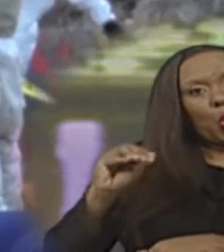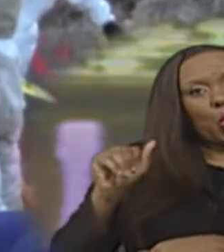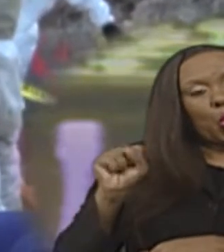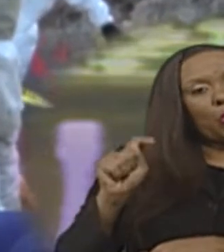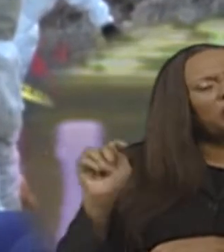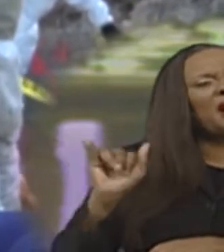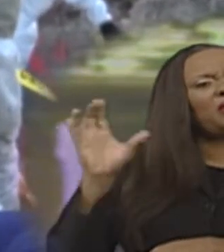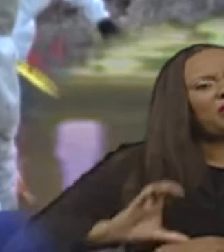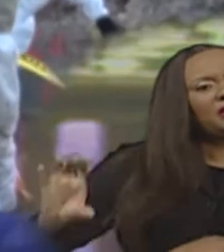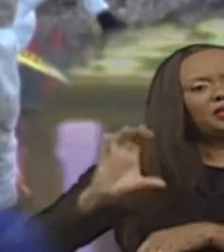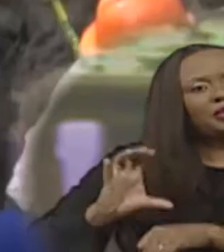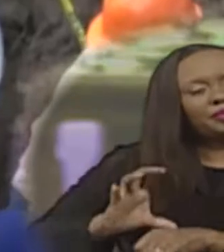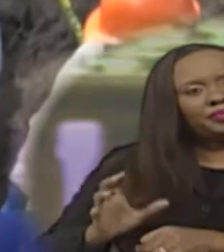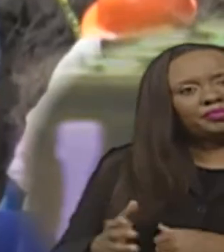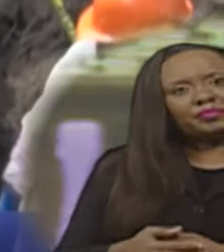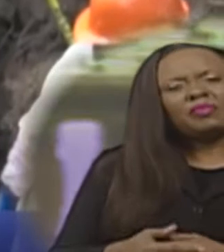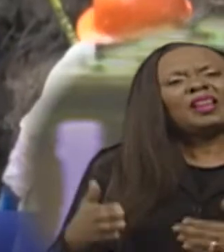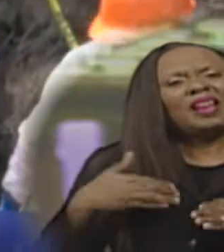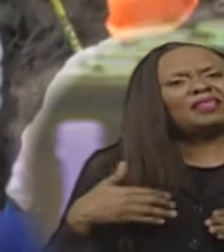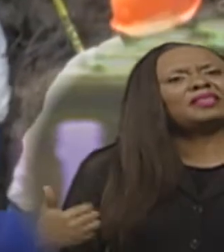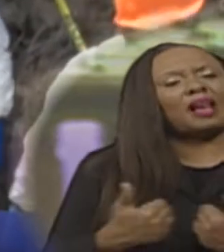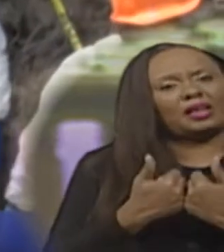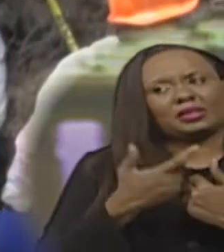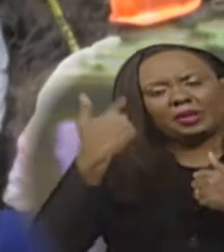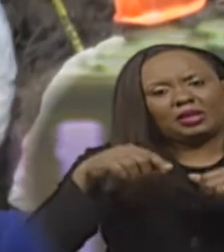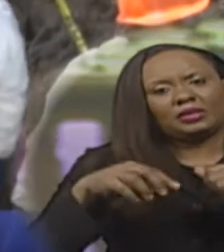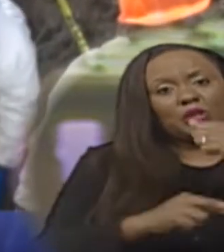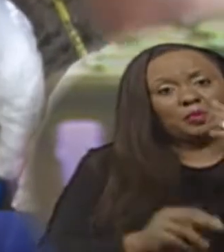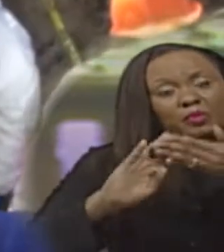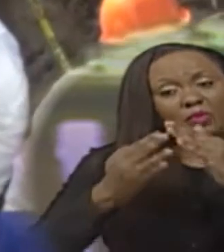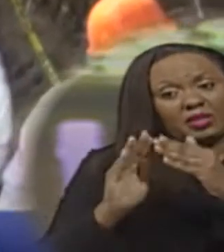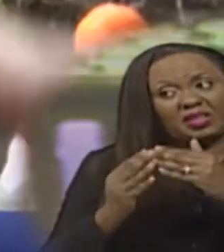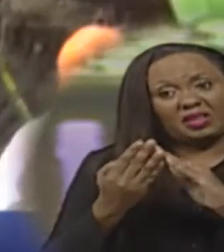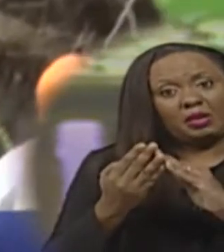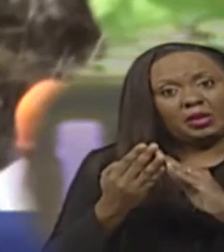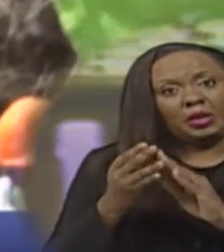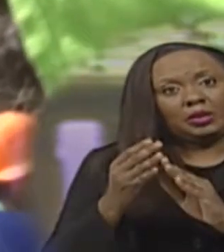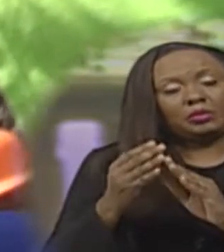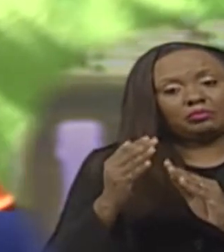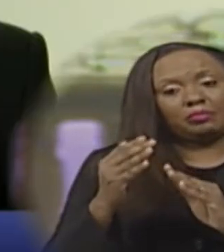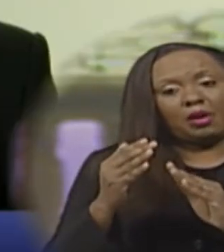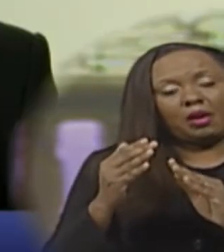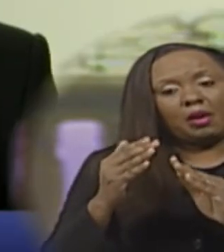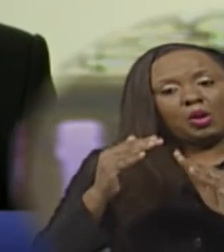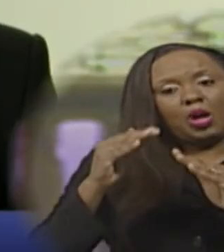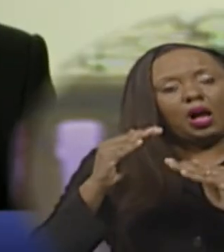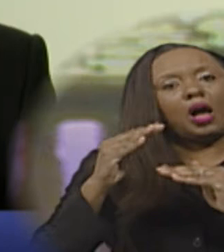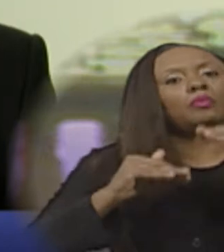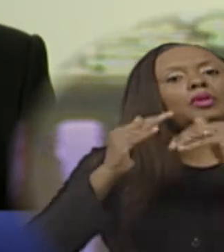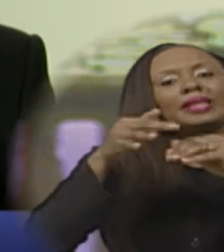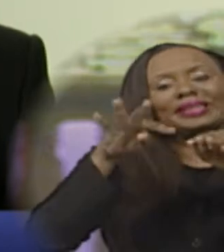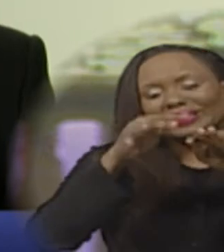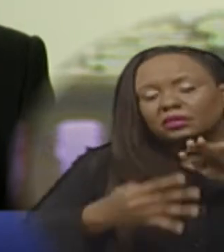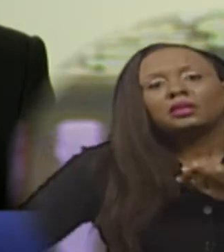own challenges. It has some age. It is in need of some upgrade and some repair, so we're constantly monitoring that. The River